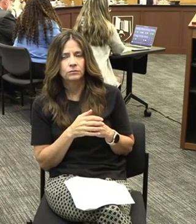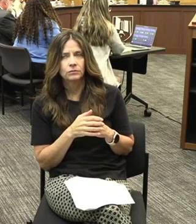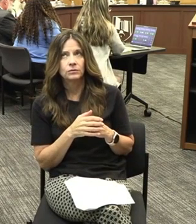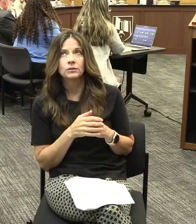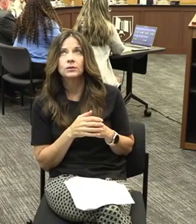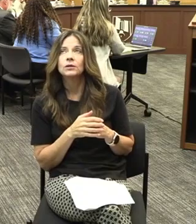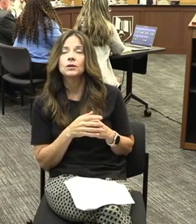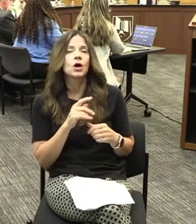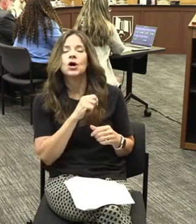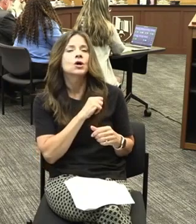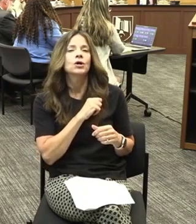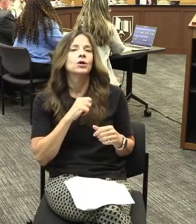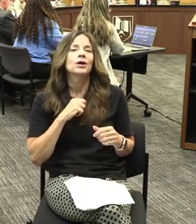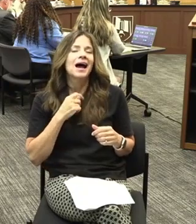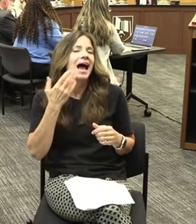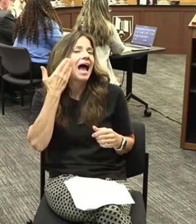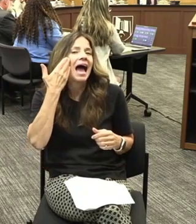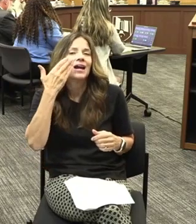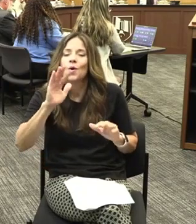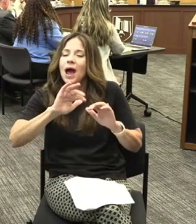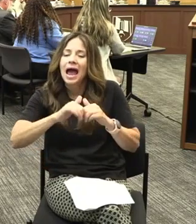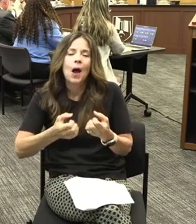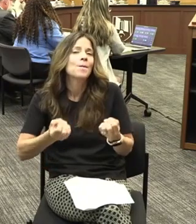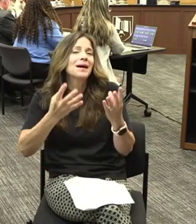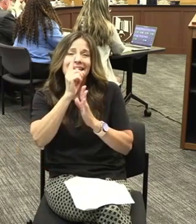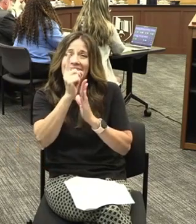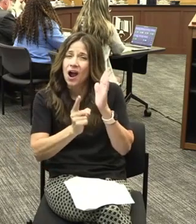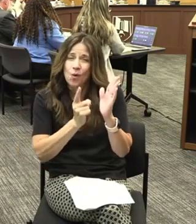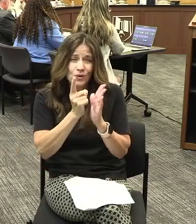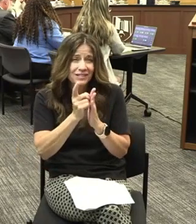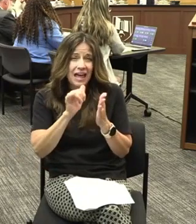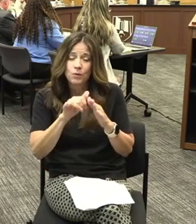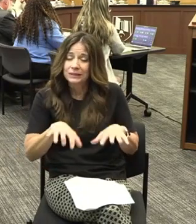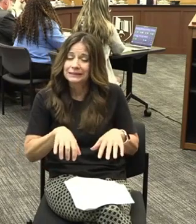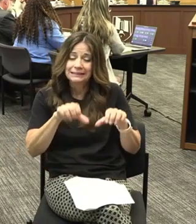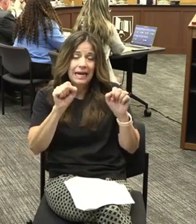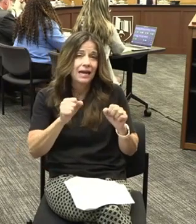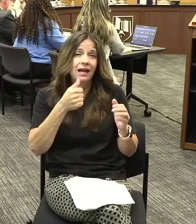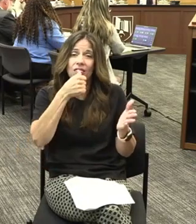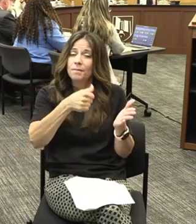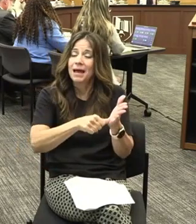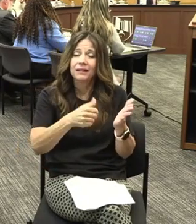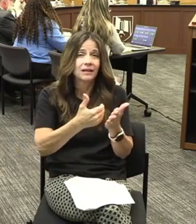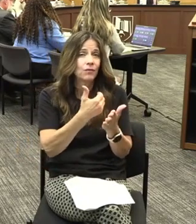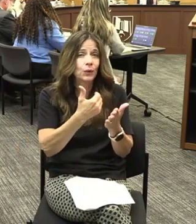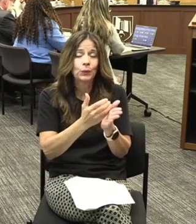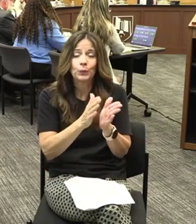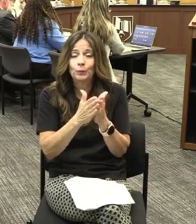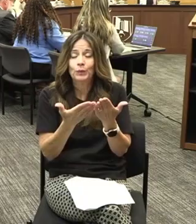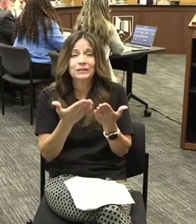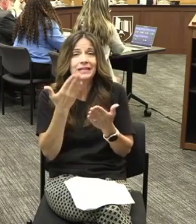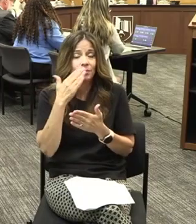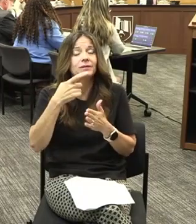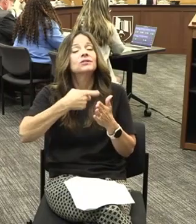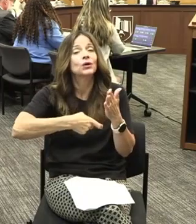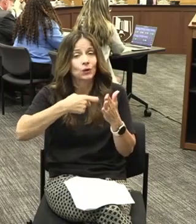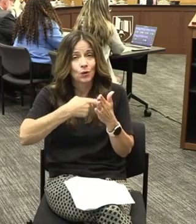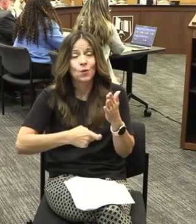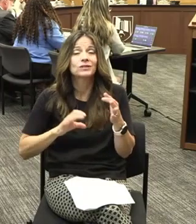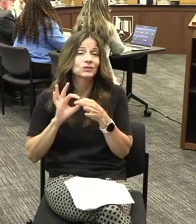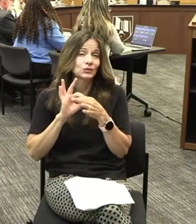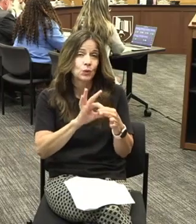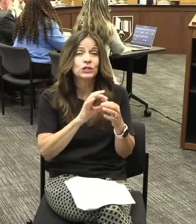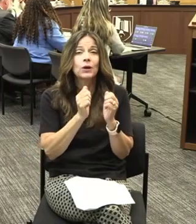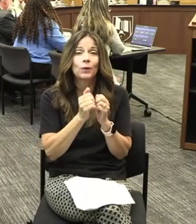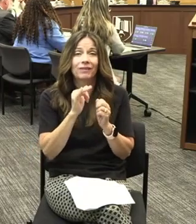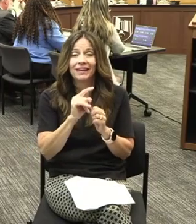I can't estimate how many hours it would take and the production of it and then the mailing of these new books. But there is a cost associated with it.